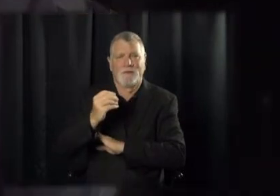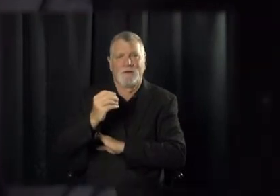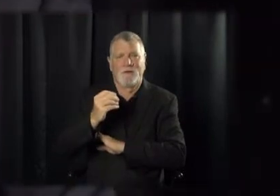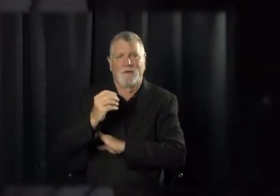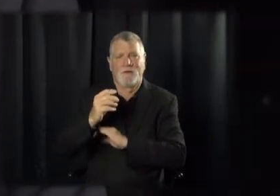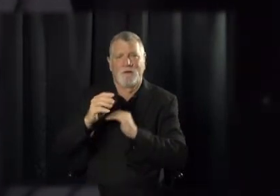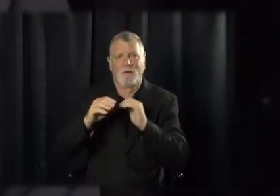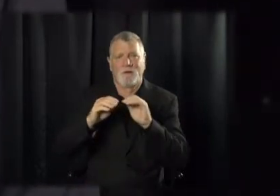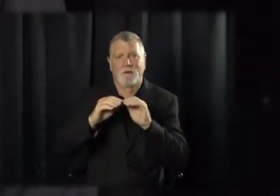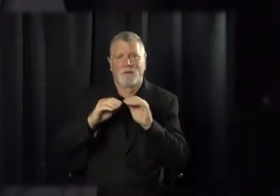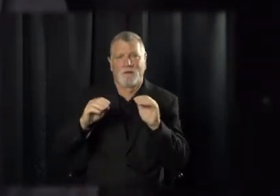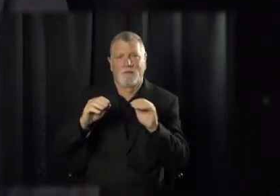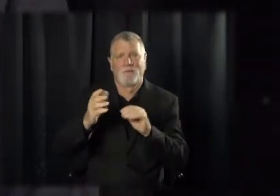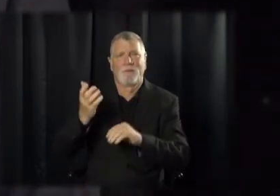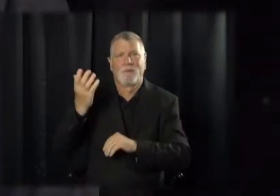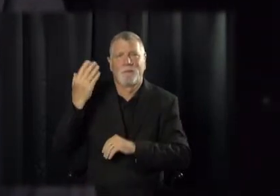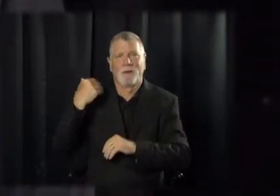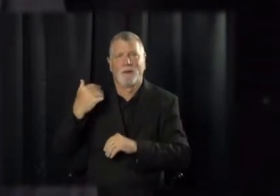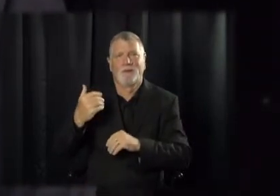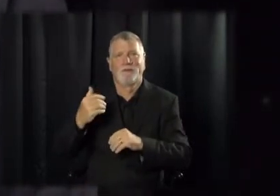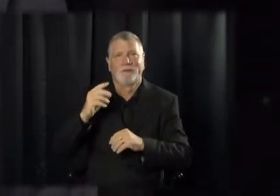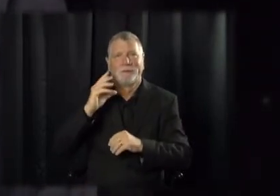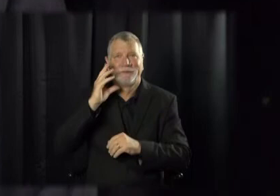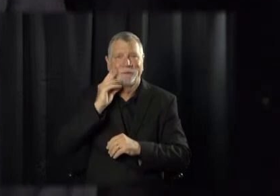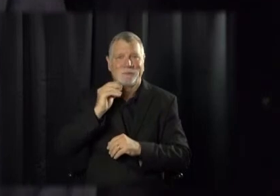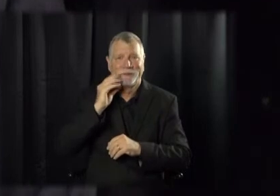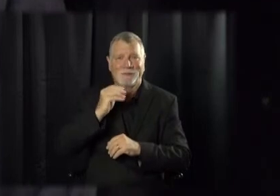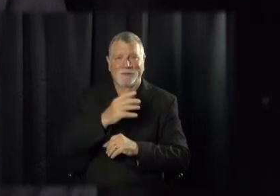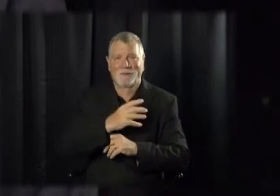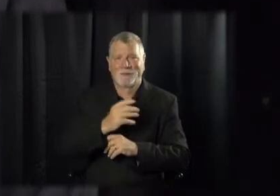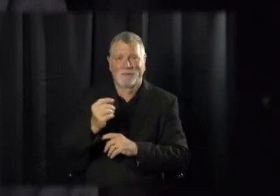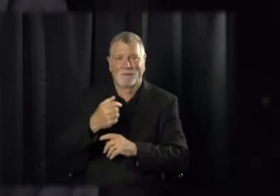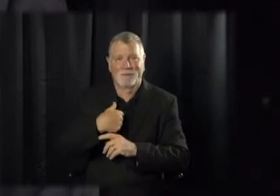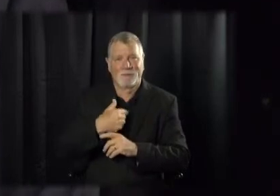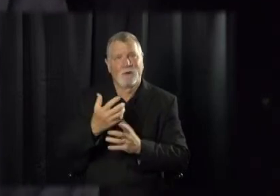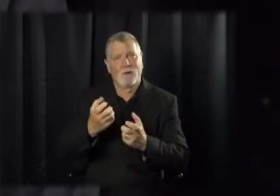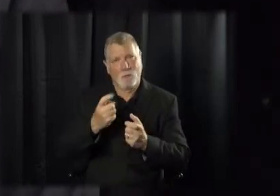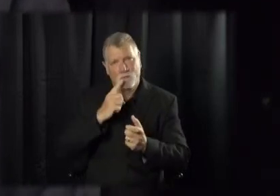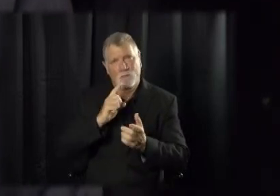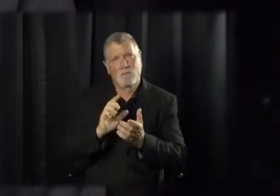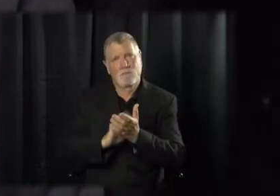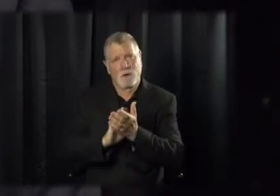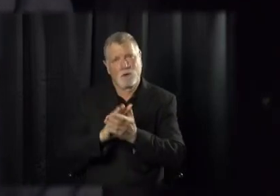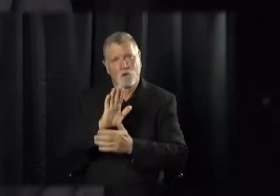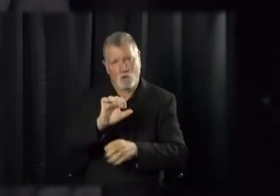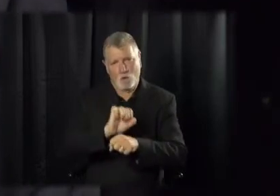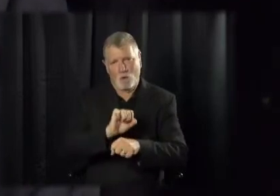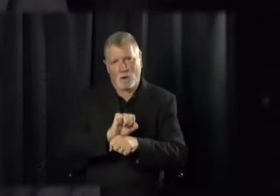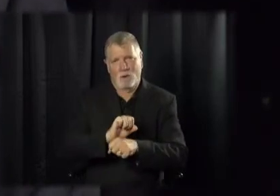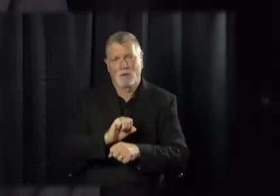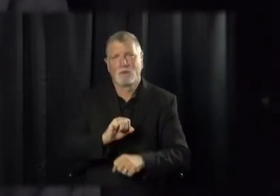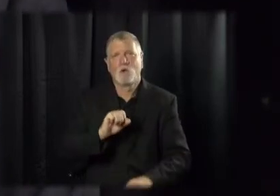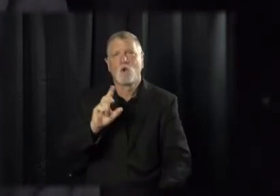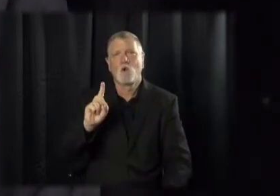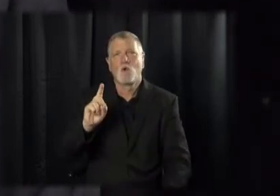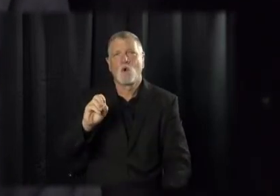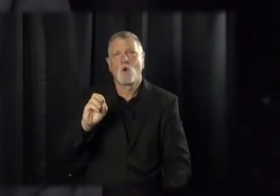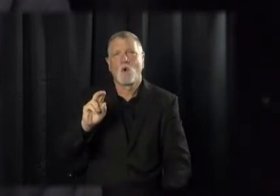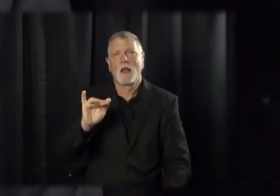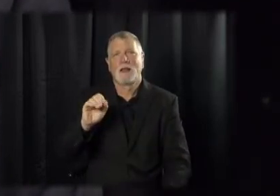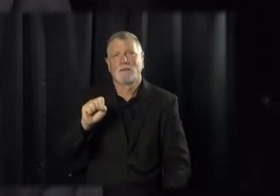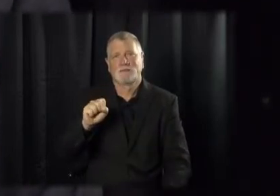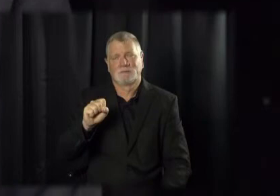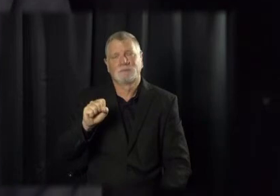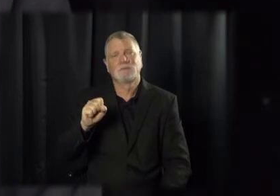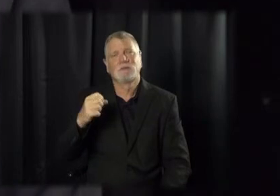based on past experience, and I praise your work, Dorelis, the